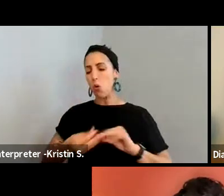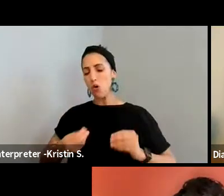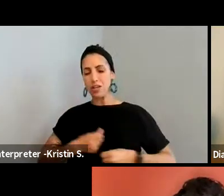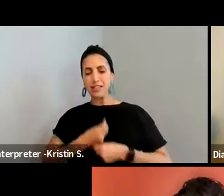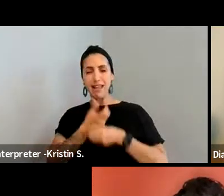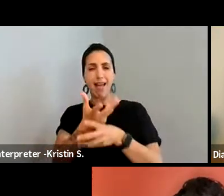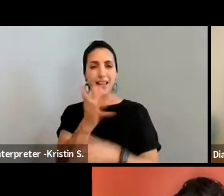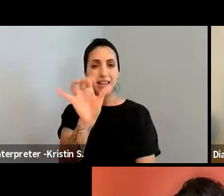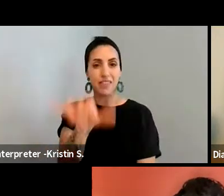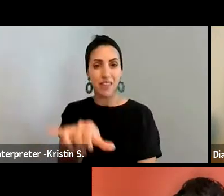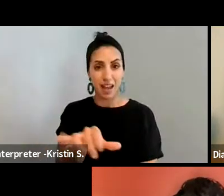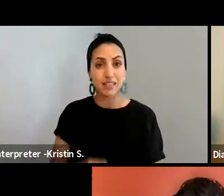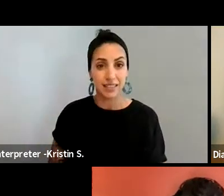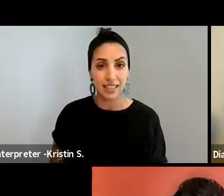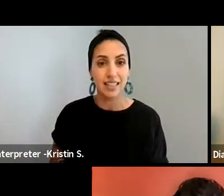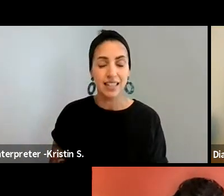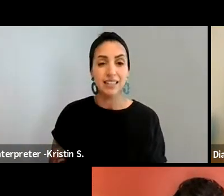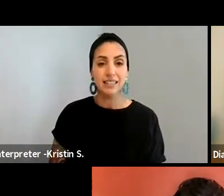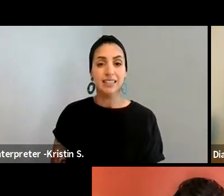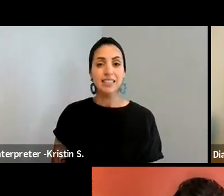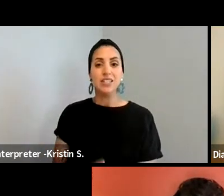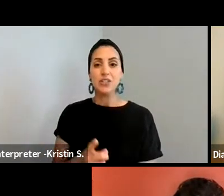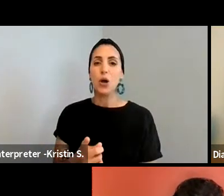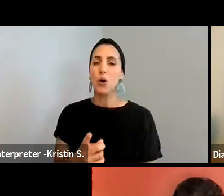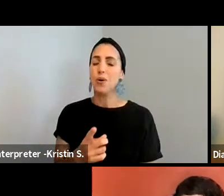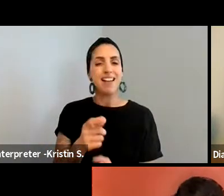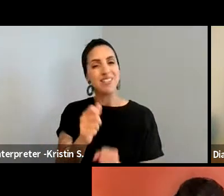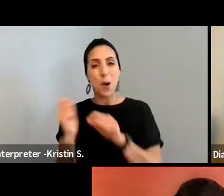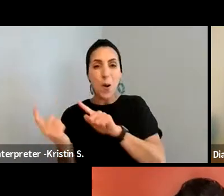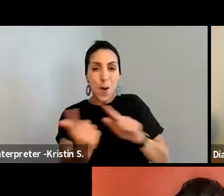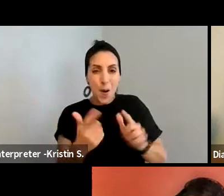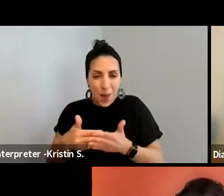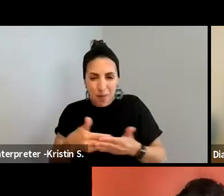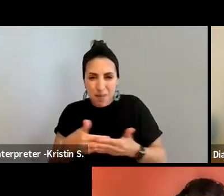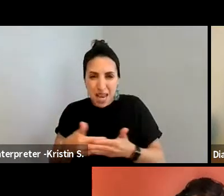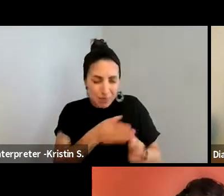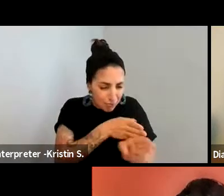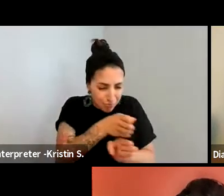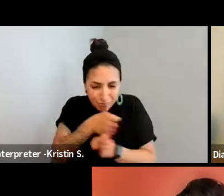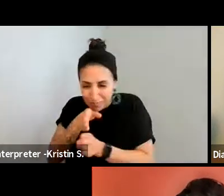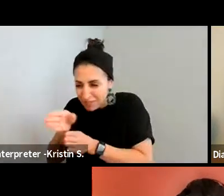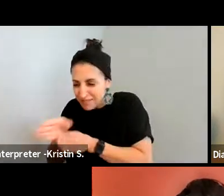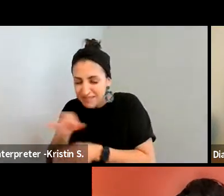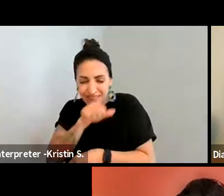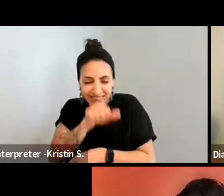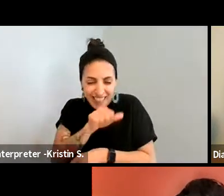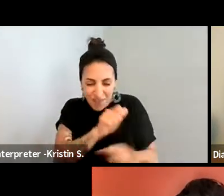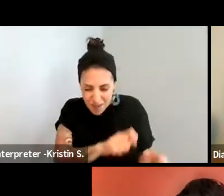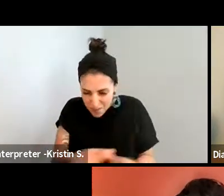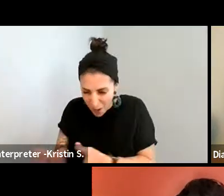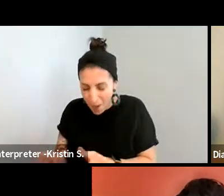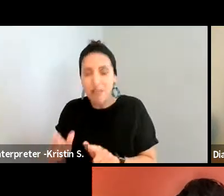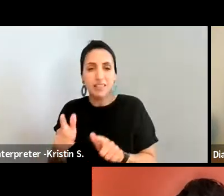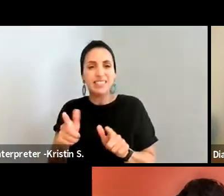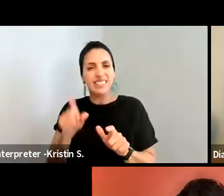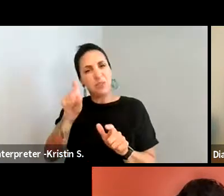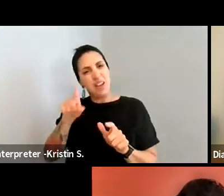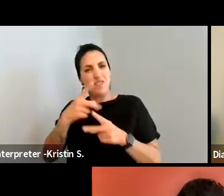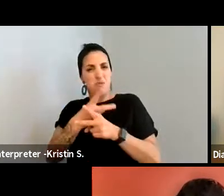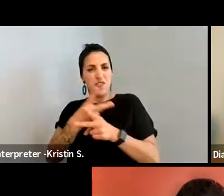And I love I love this about all the babies. We want to keep all the babies. We love them all. Just, we got to navigate how that love